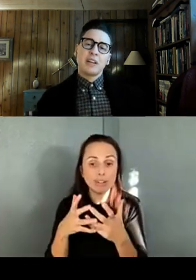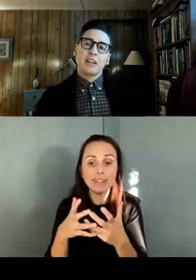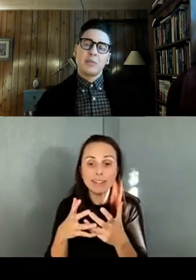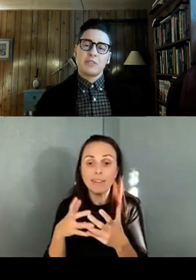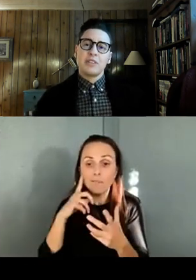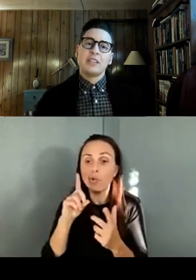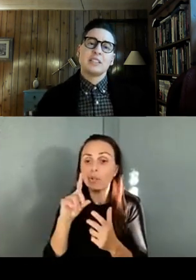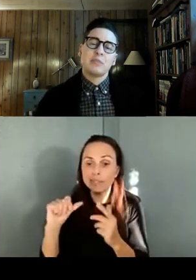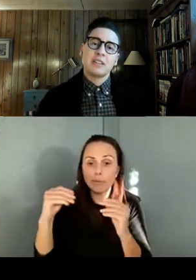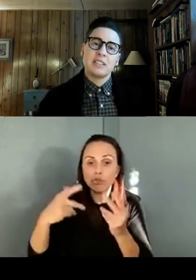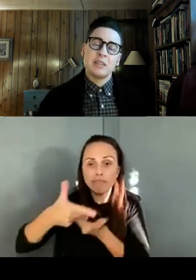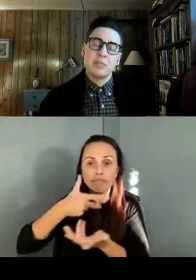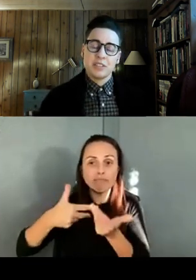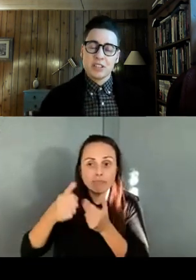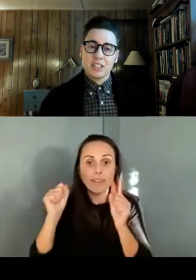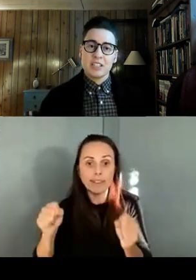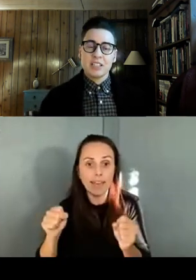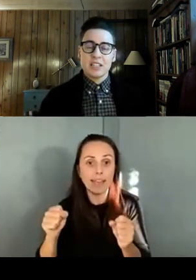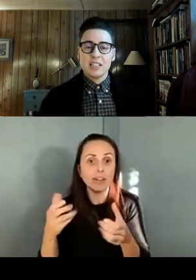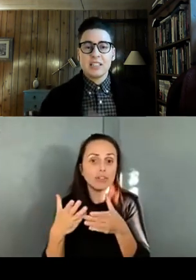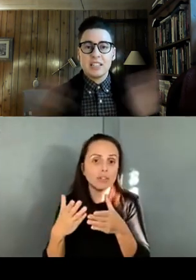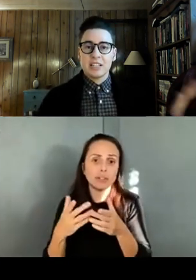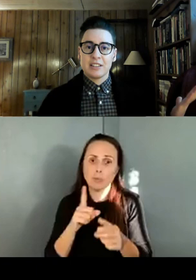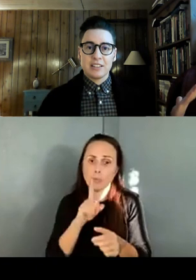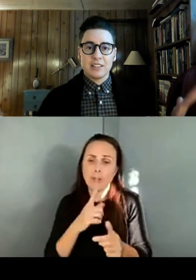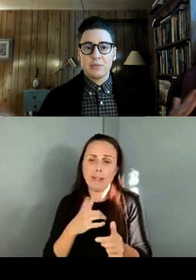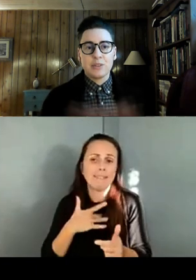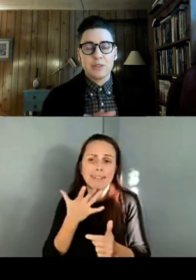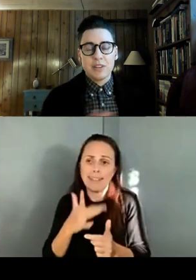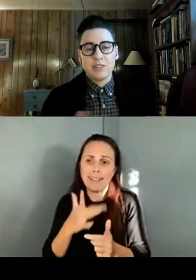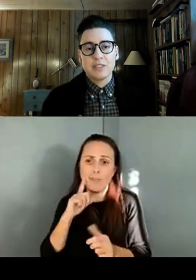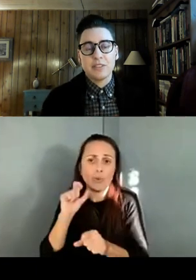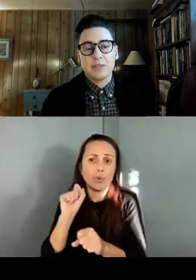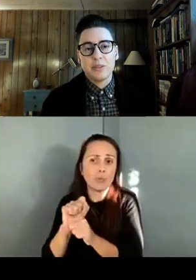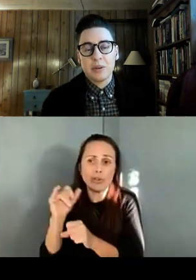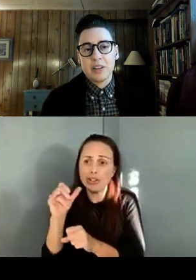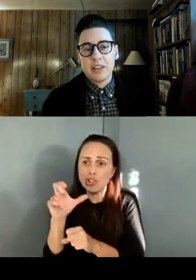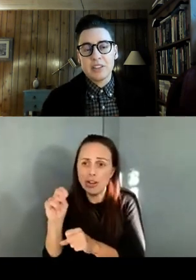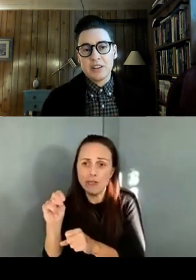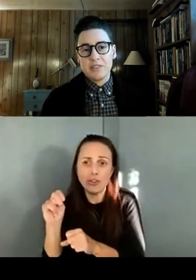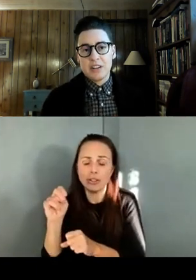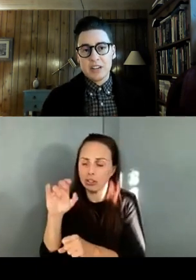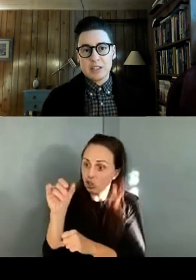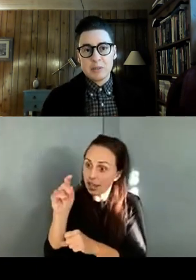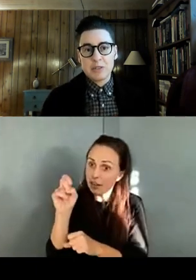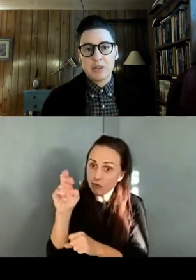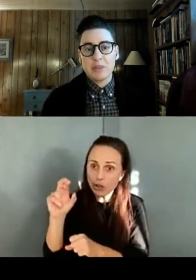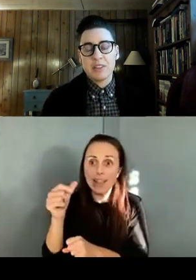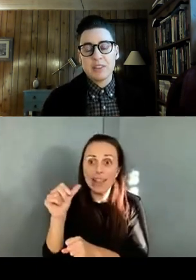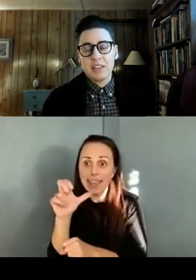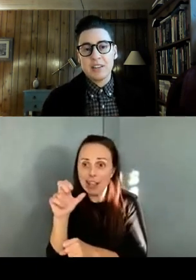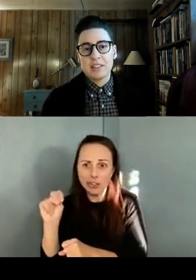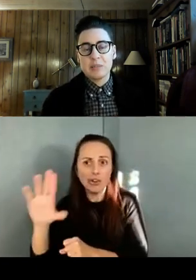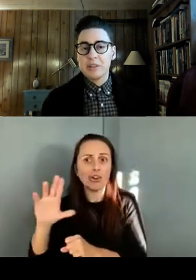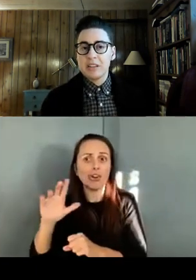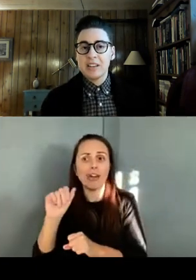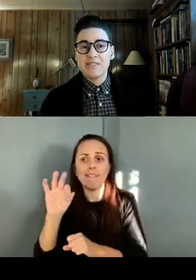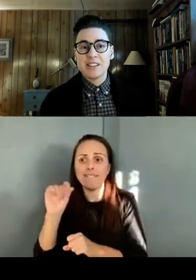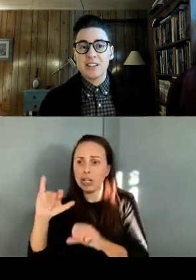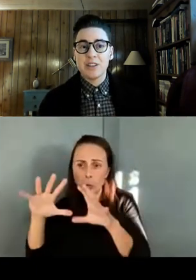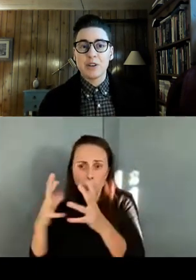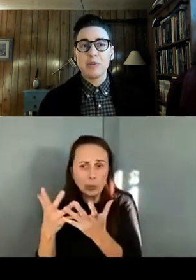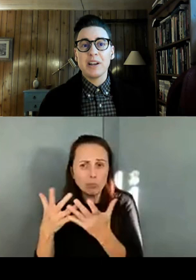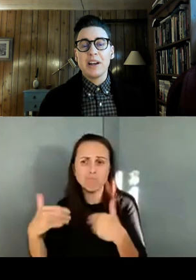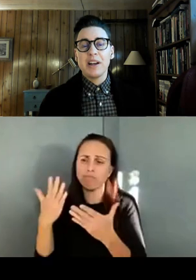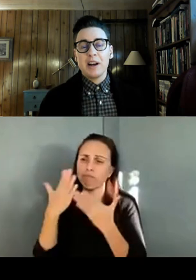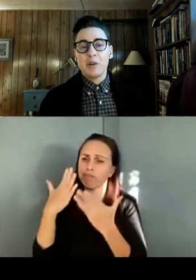and networking opportunities among disabled instructors. And here, so grateful to the work that Jennifer Gagnon's been doing with the Disability